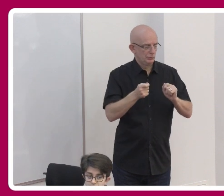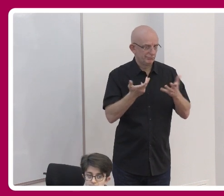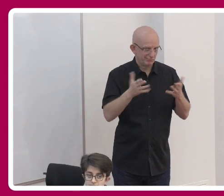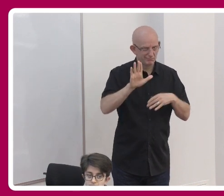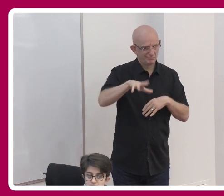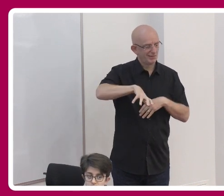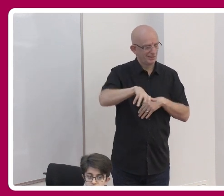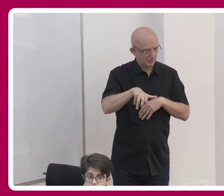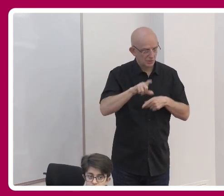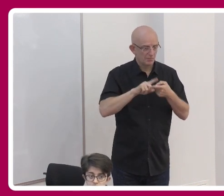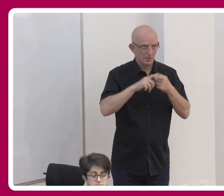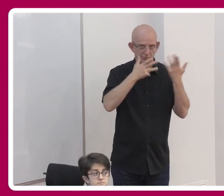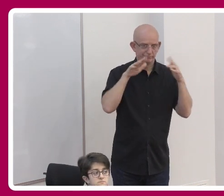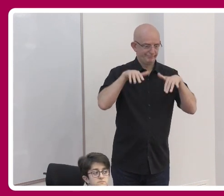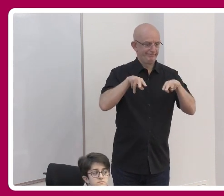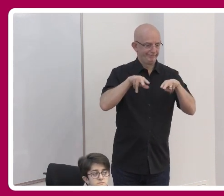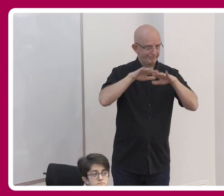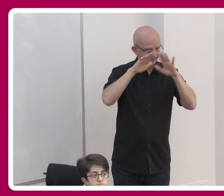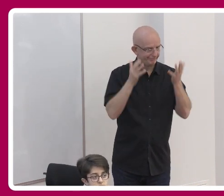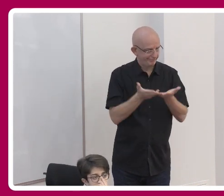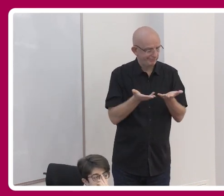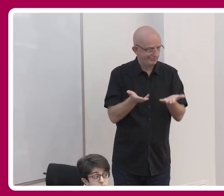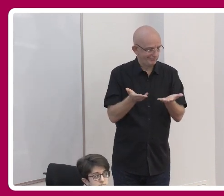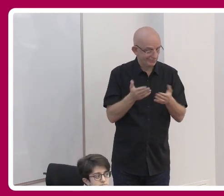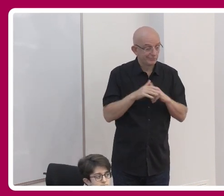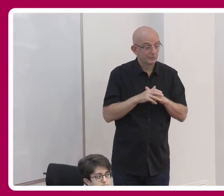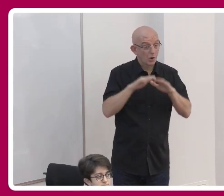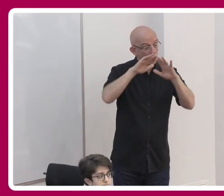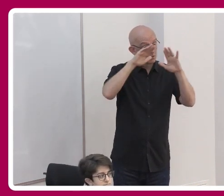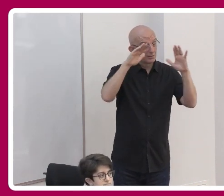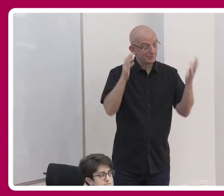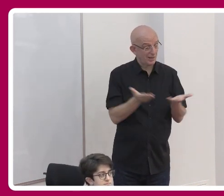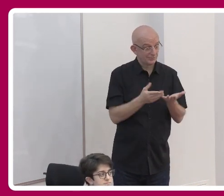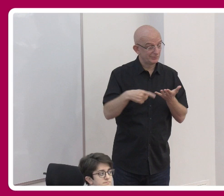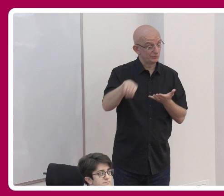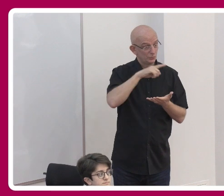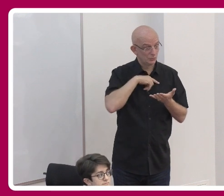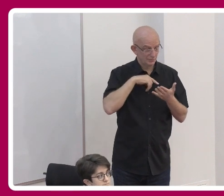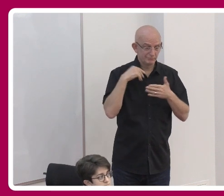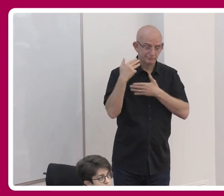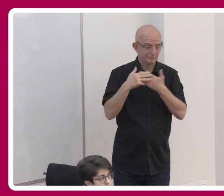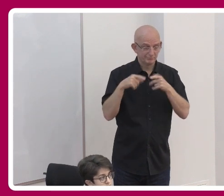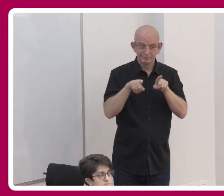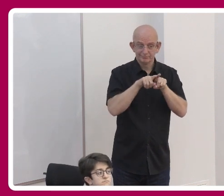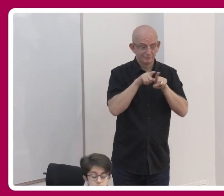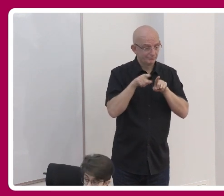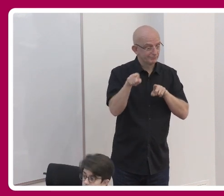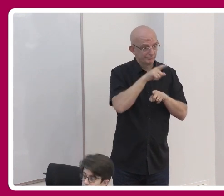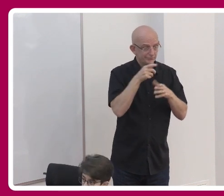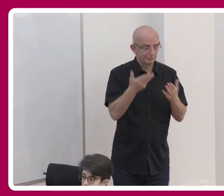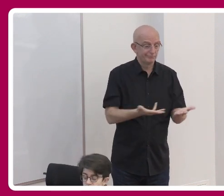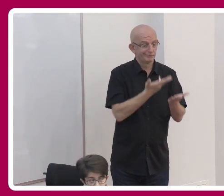in making submissions and ensuring that we include the issue of chaining and shackling